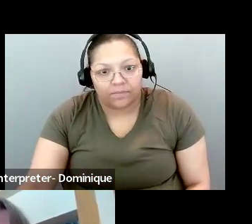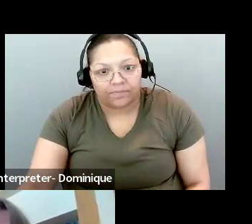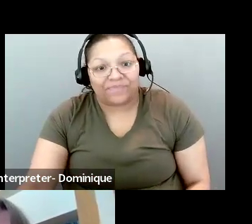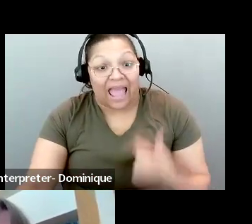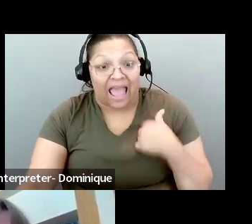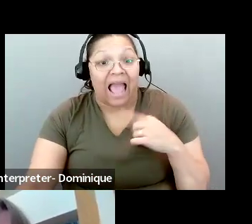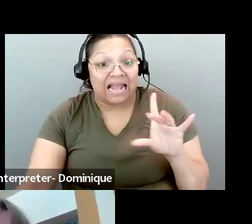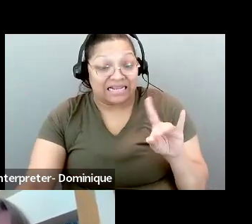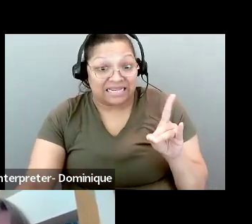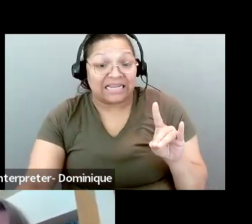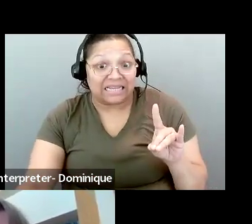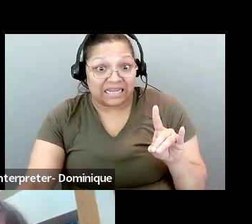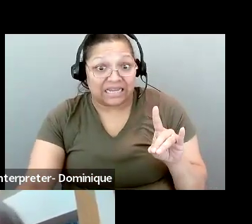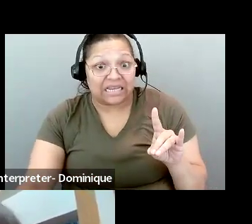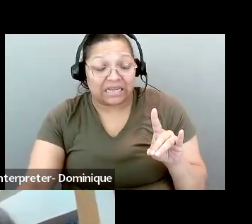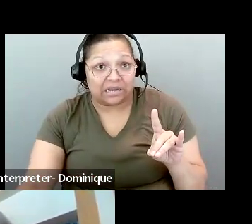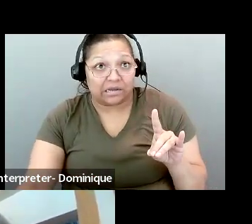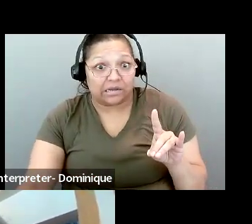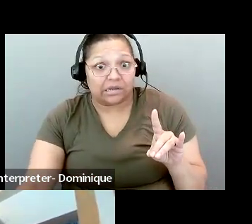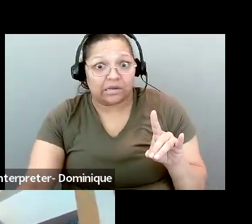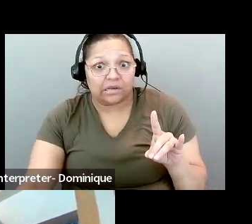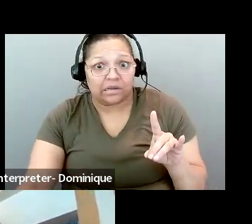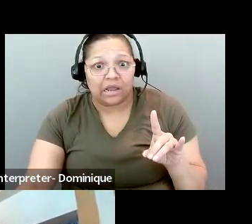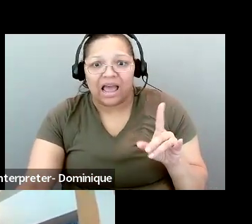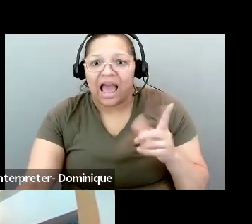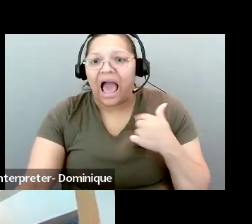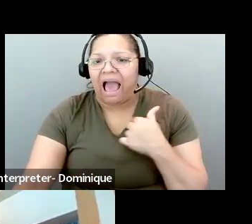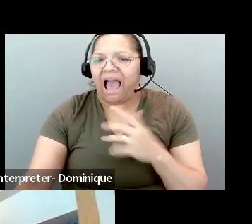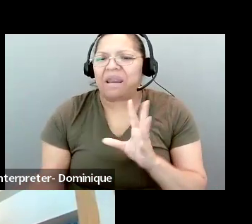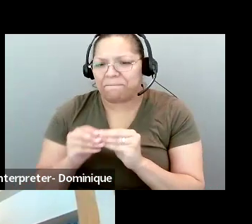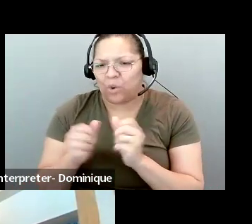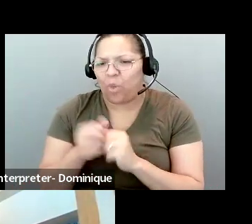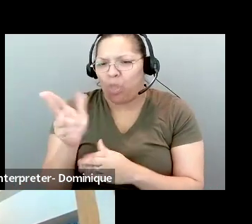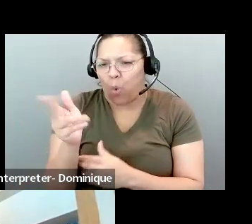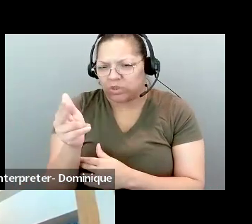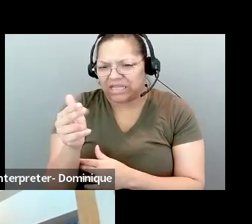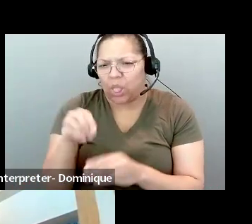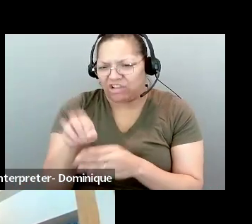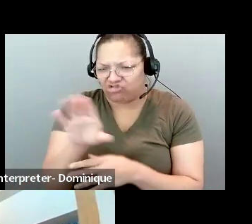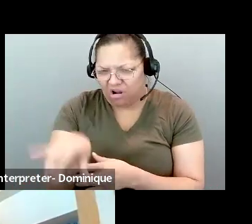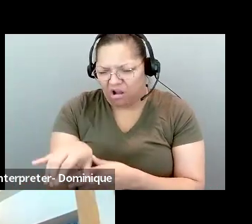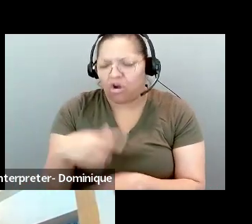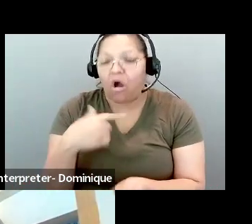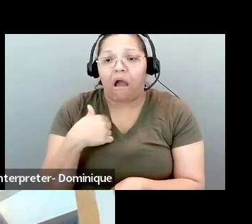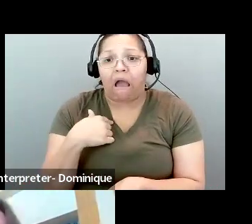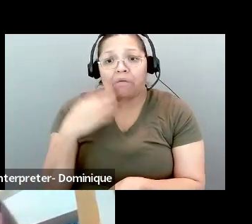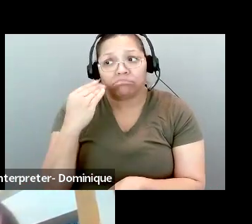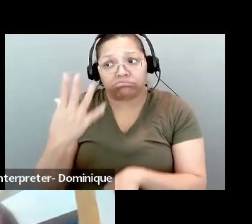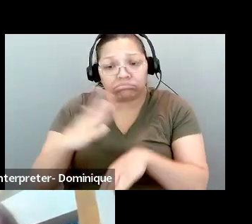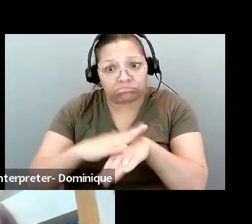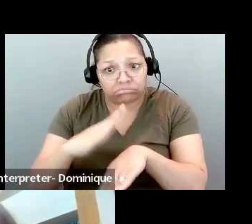I did contact, I had a meeting with the hotel in Chicago and advised